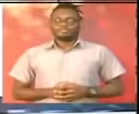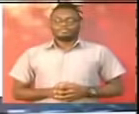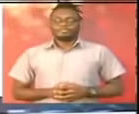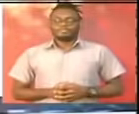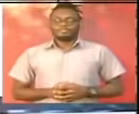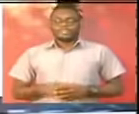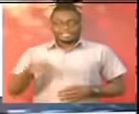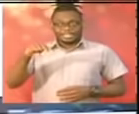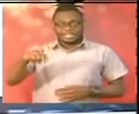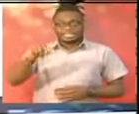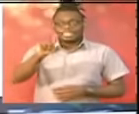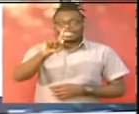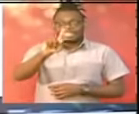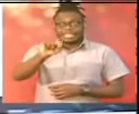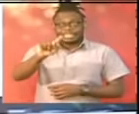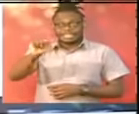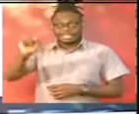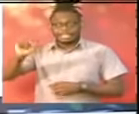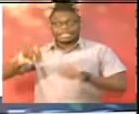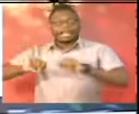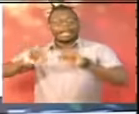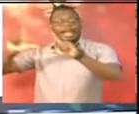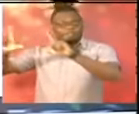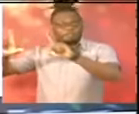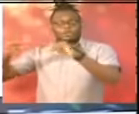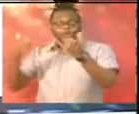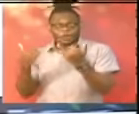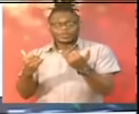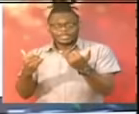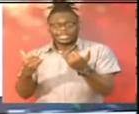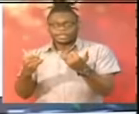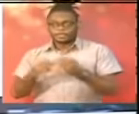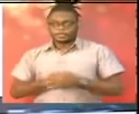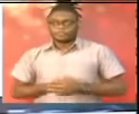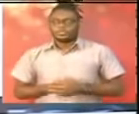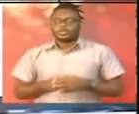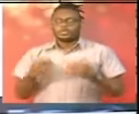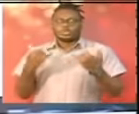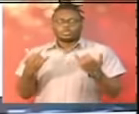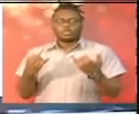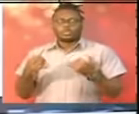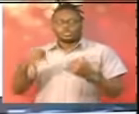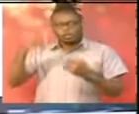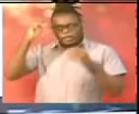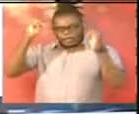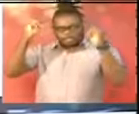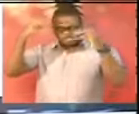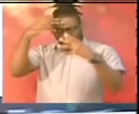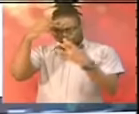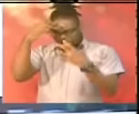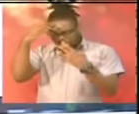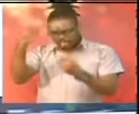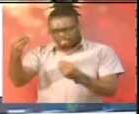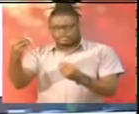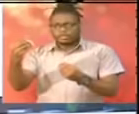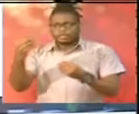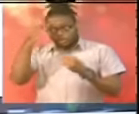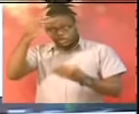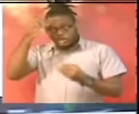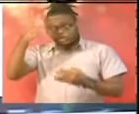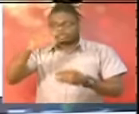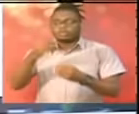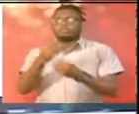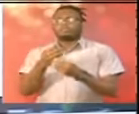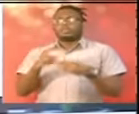This is TTT Live. I'm DK Rostar. The Ministry of Health is giving an update on the status of COVID-19 in Trinidad and Tobago.